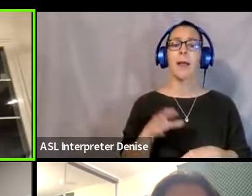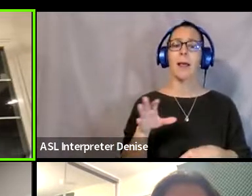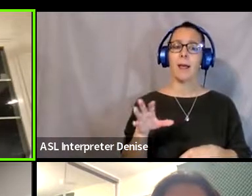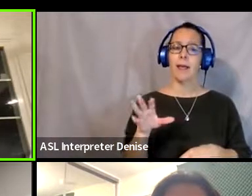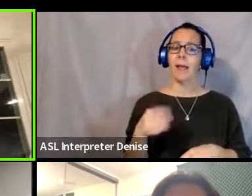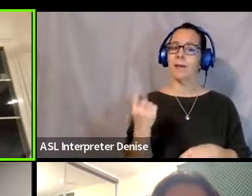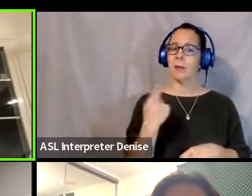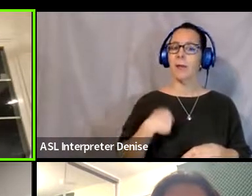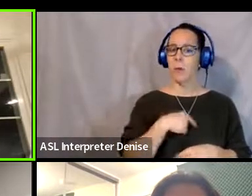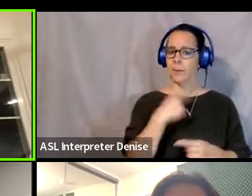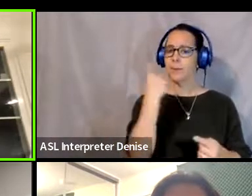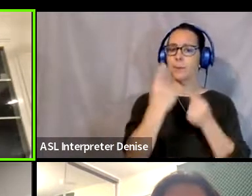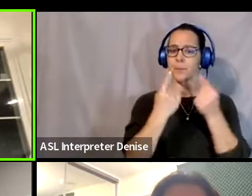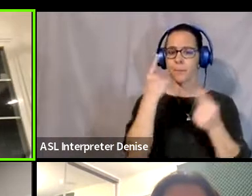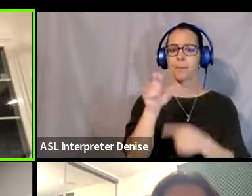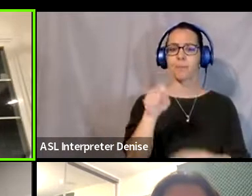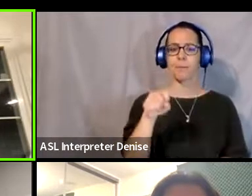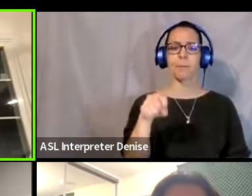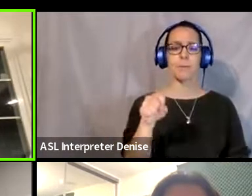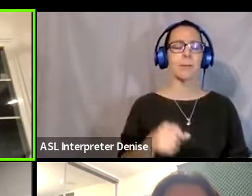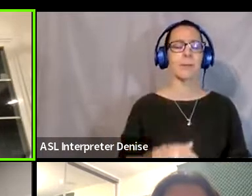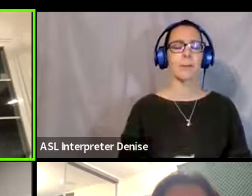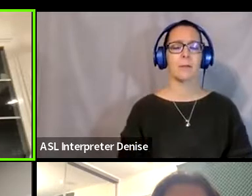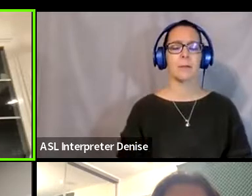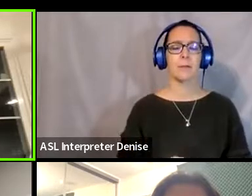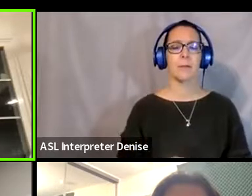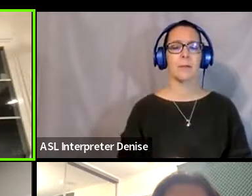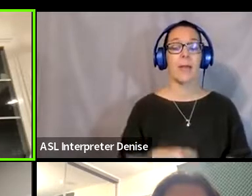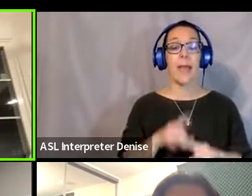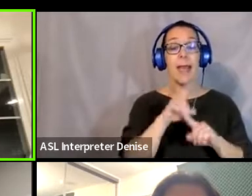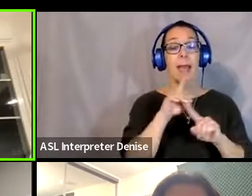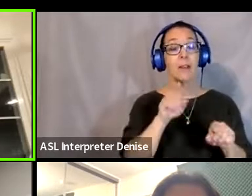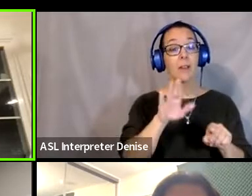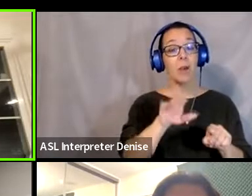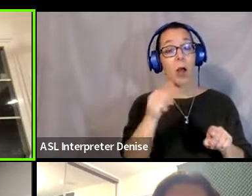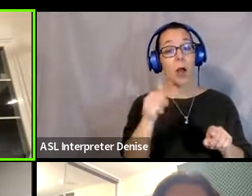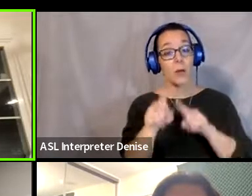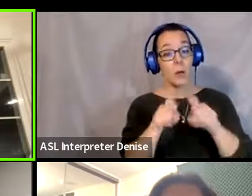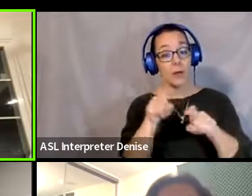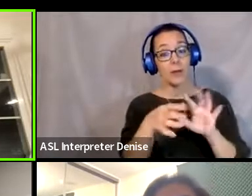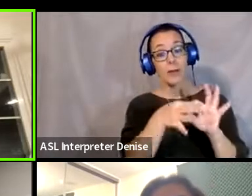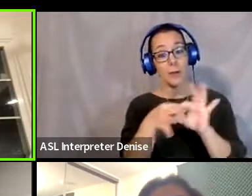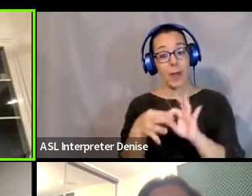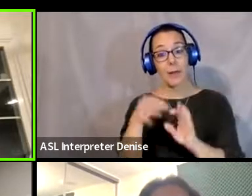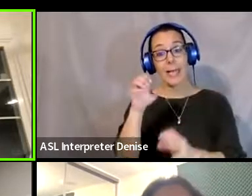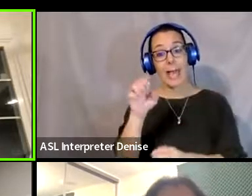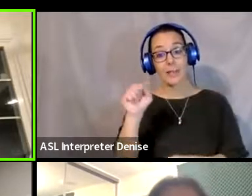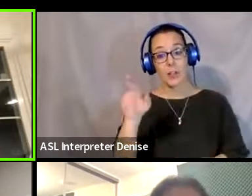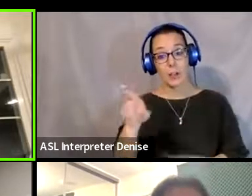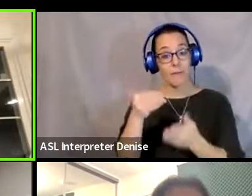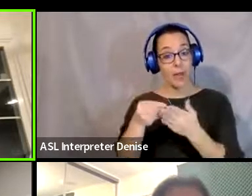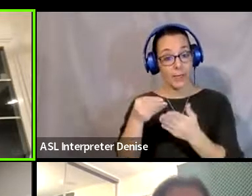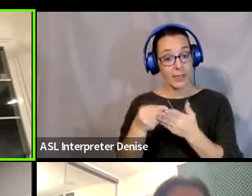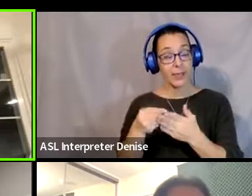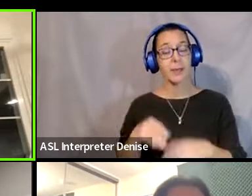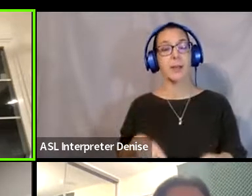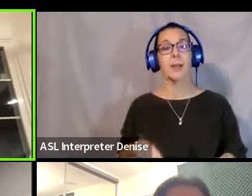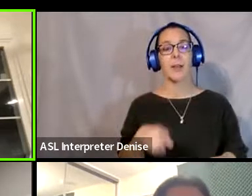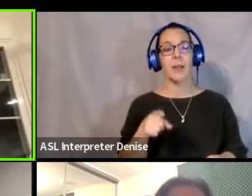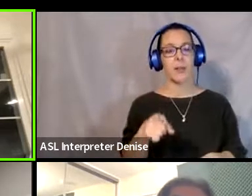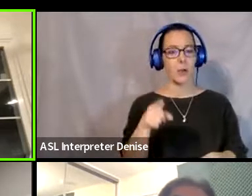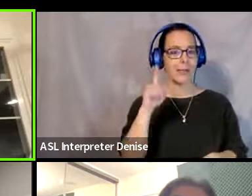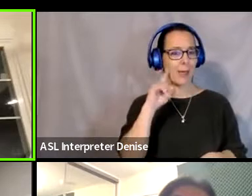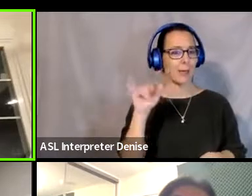radar. To answer some of your other questions that had to do with ESSER funding and what we do with funding, you sound like a